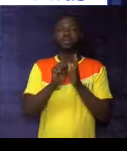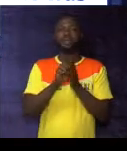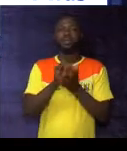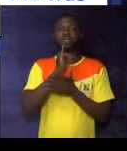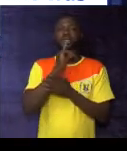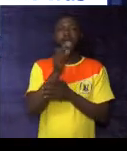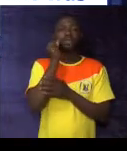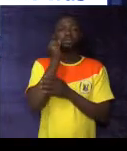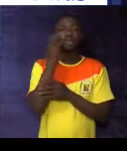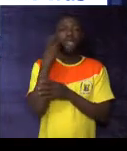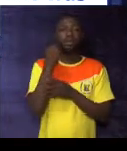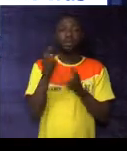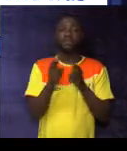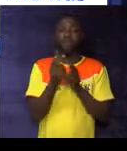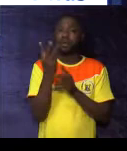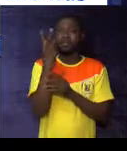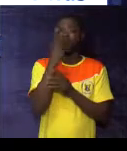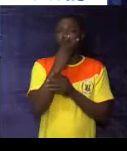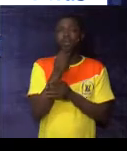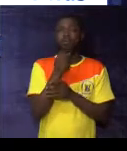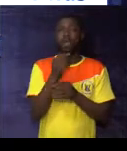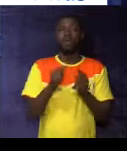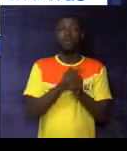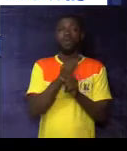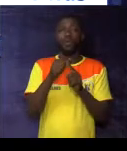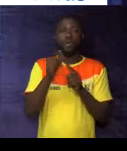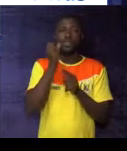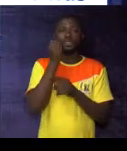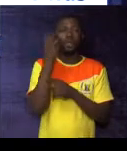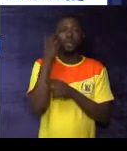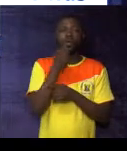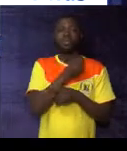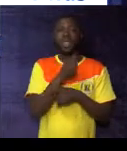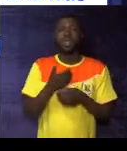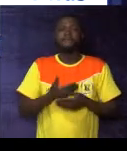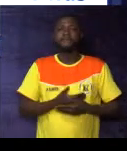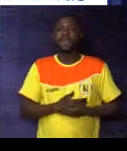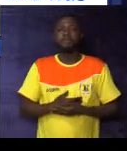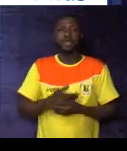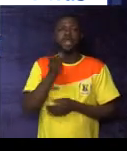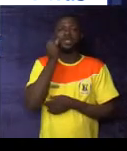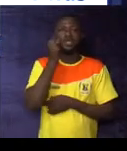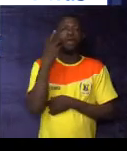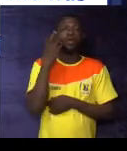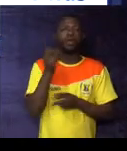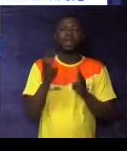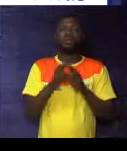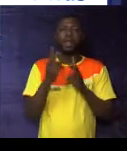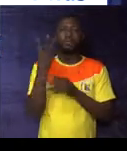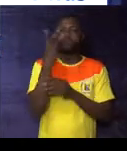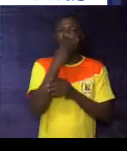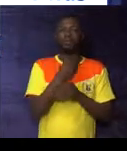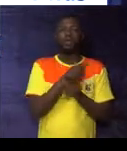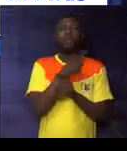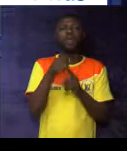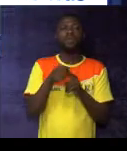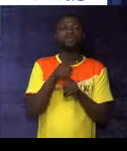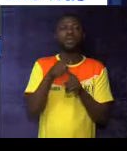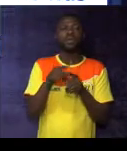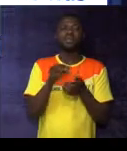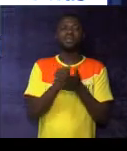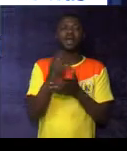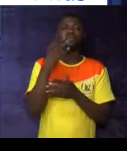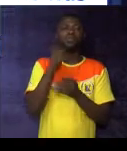Another example is, she was very beautiful when she was a baby. She was very